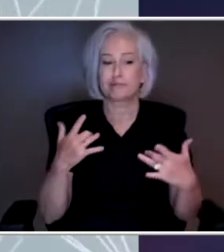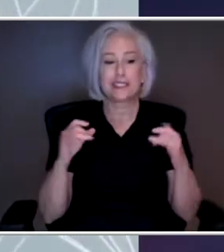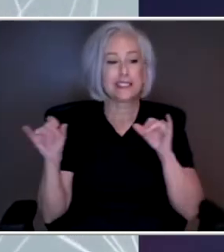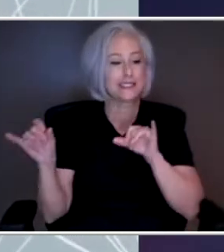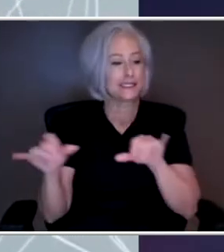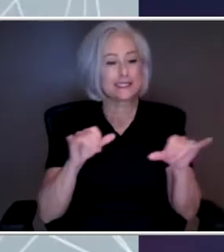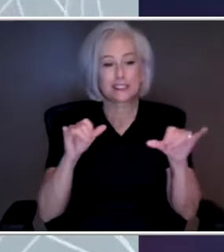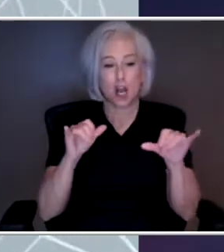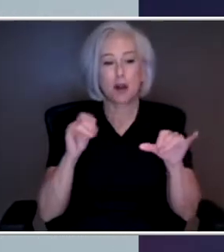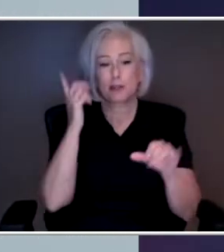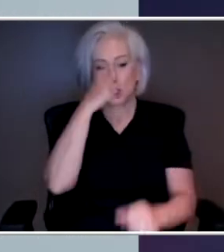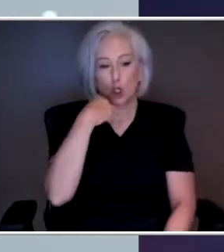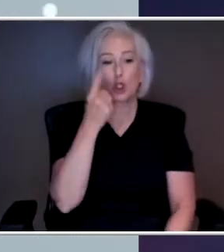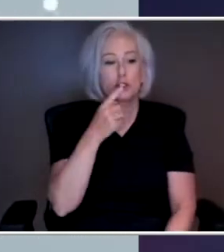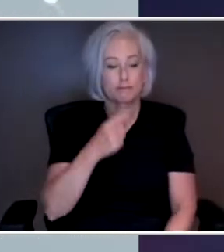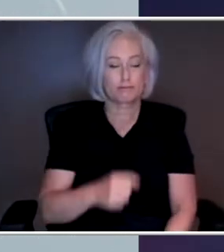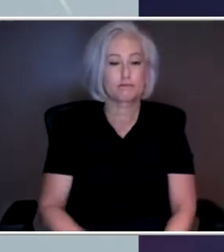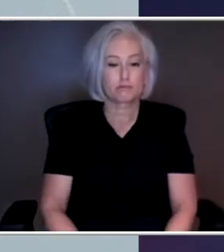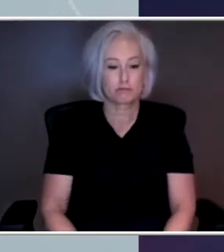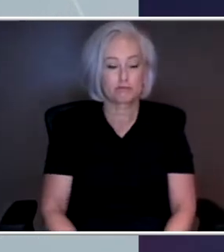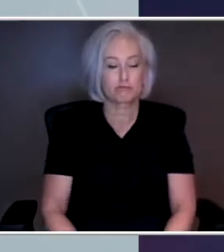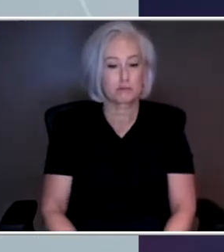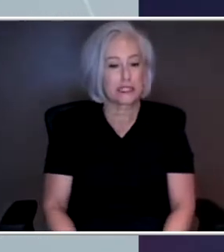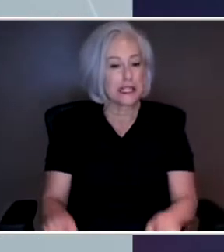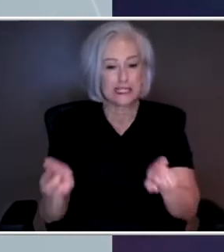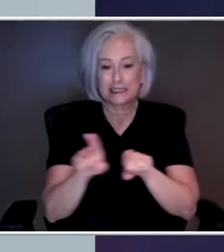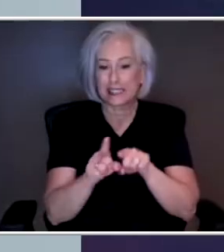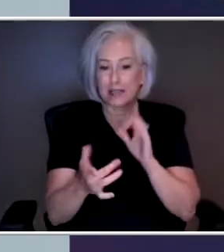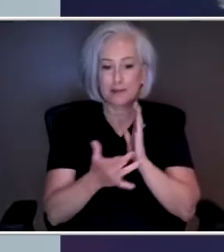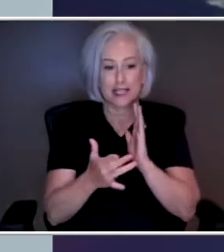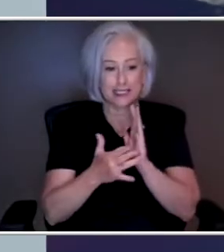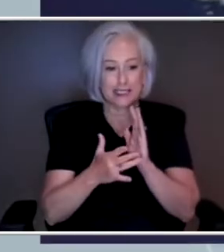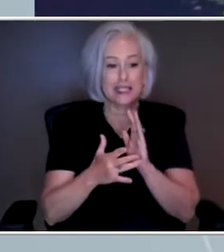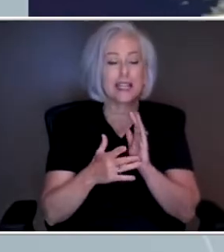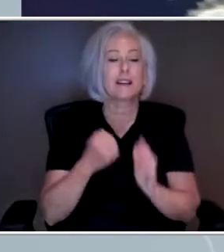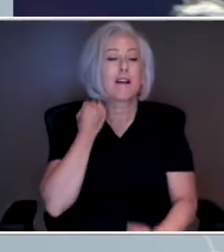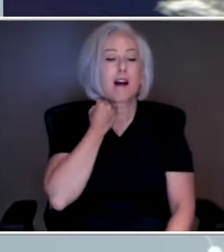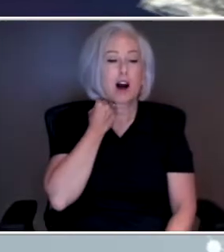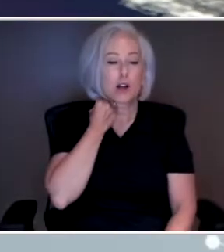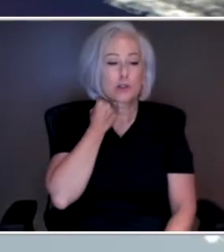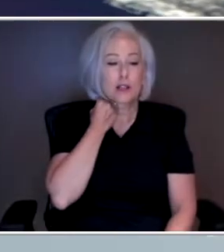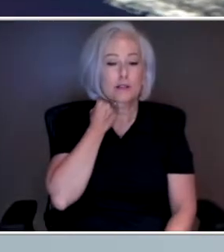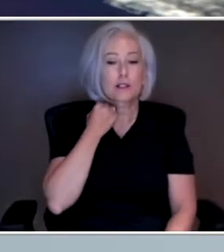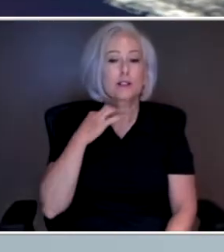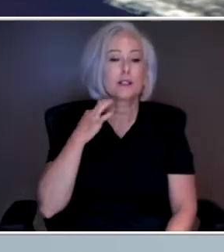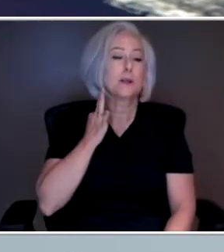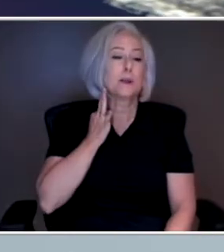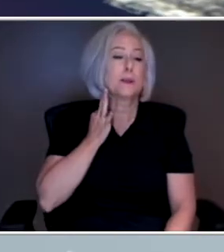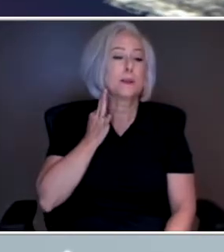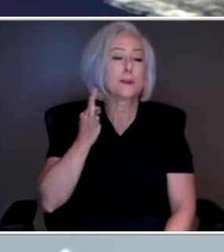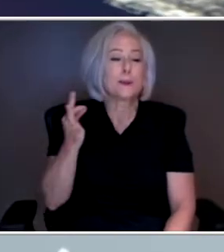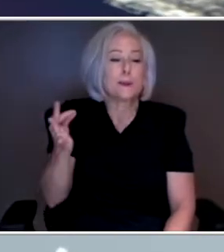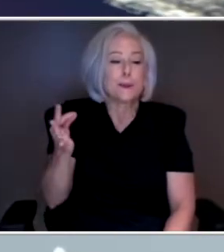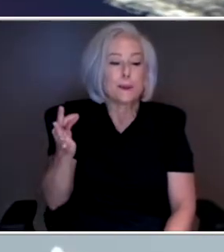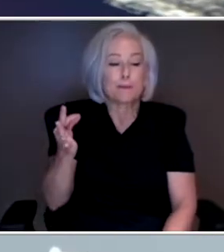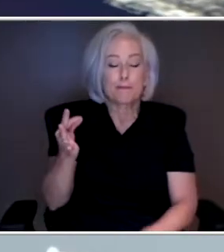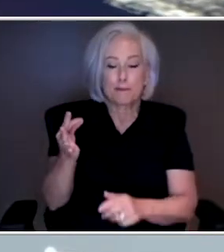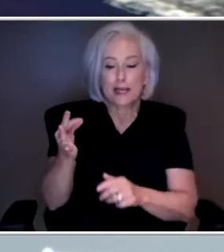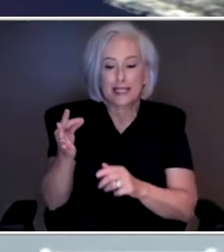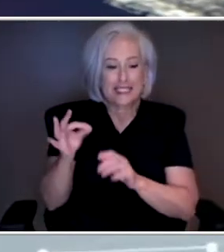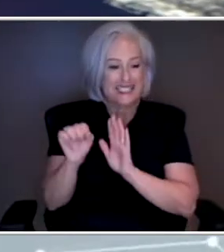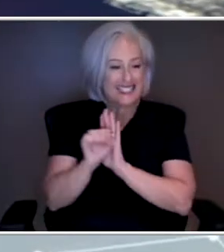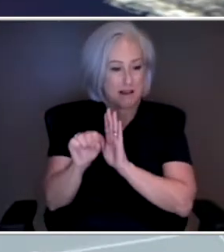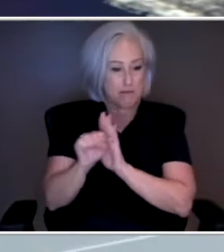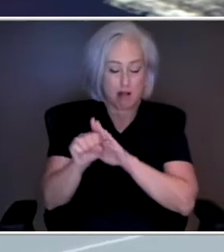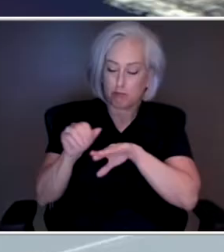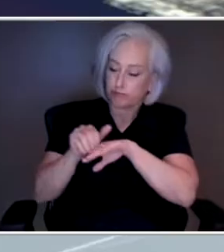nodule. And the same technique to biopsy, we'd use an ultrasound. We would slide a small needle in there to take the biopsy. After the treatment is